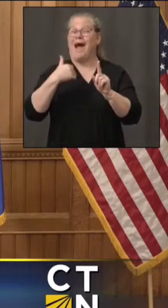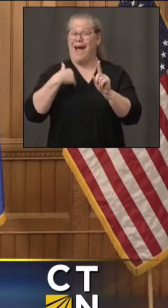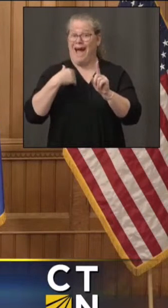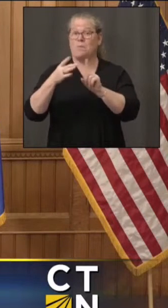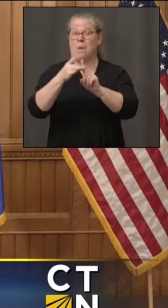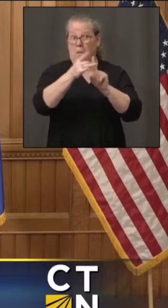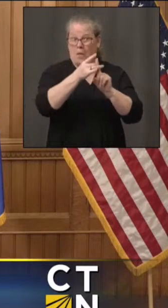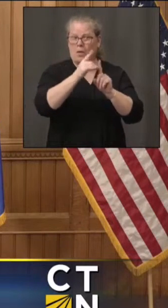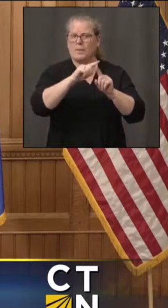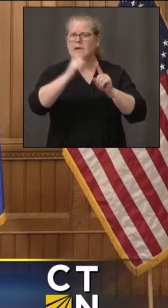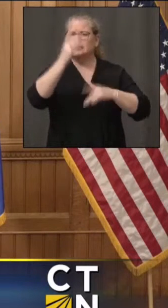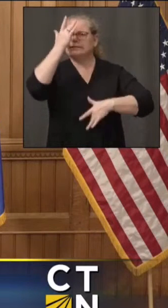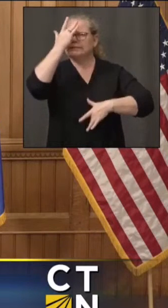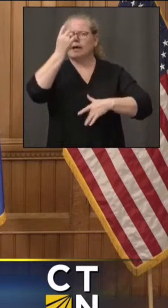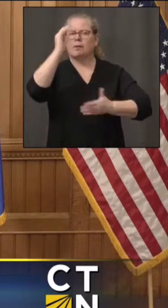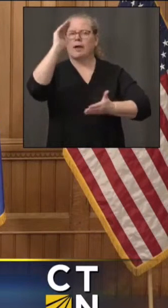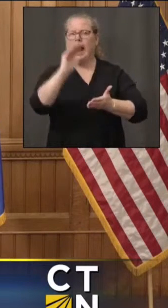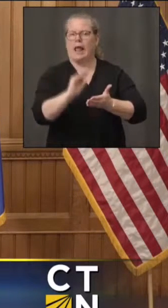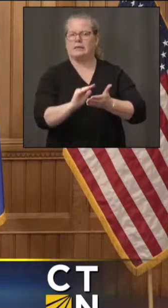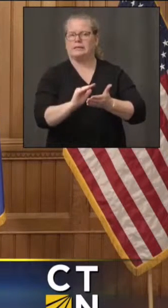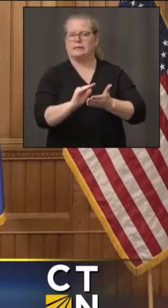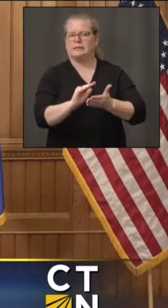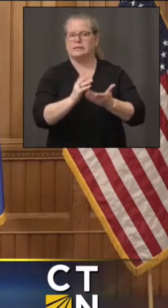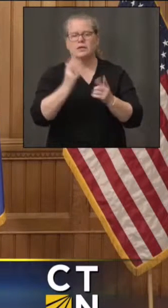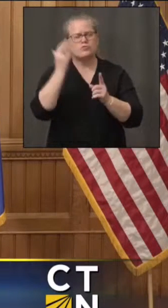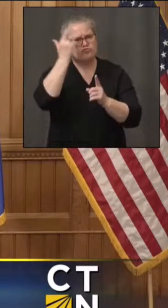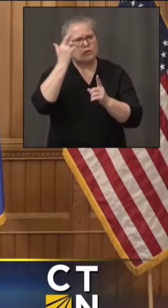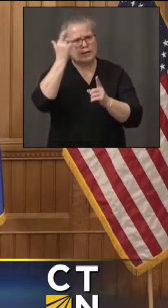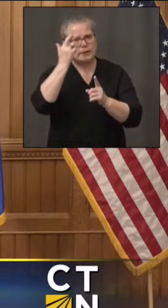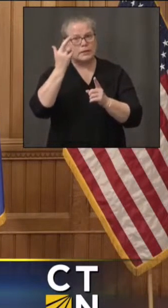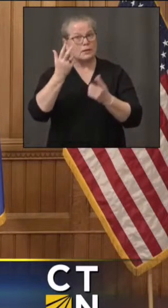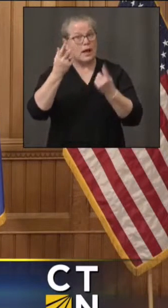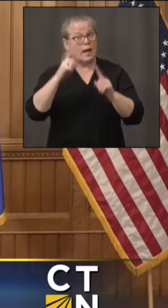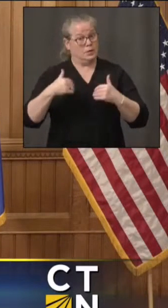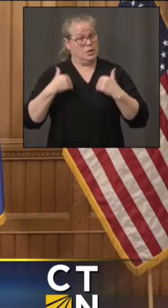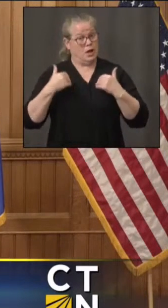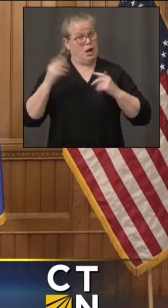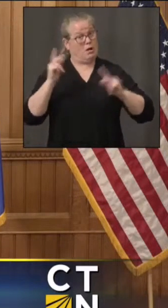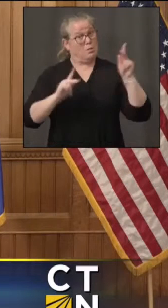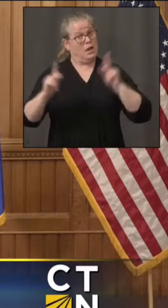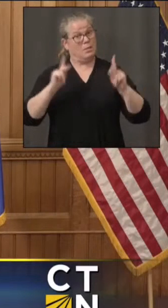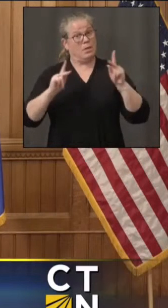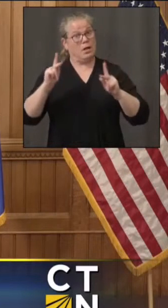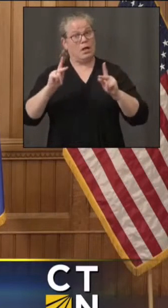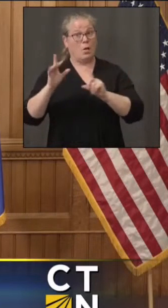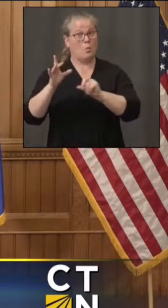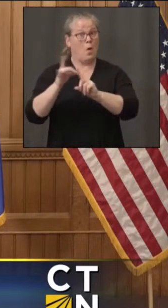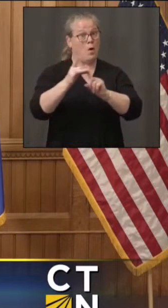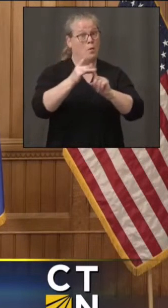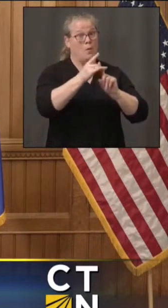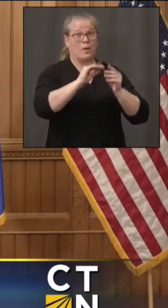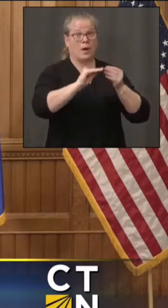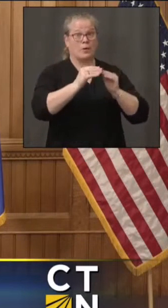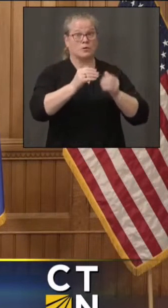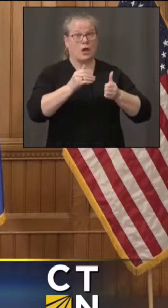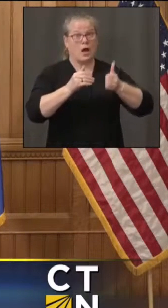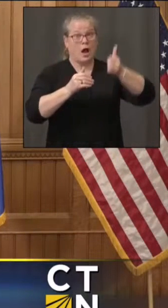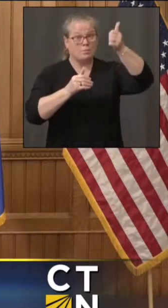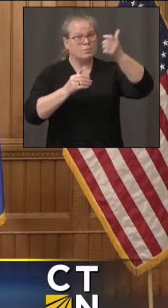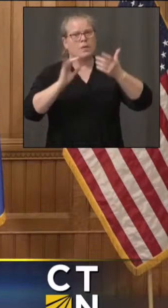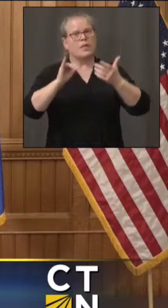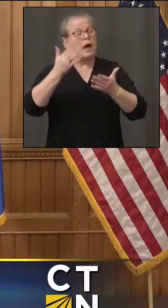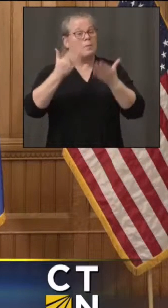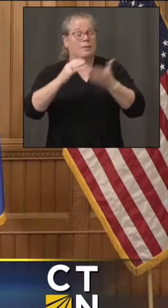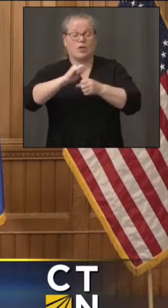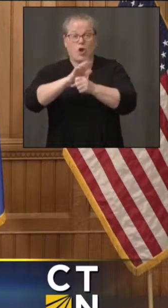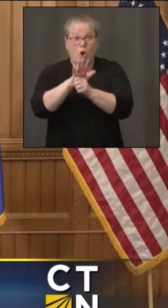have anything to do with larger numbers of younger people being infected? Is somehow COVID-19, the illness, getting less severe, or is it all treatment?